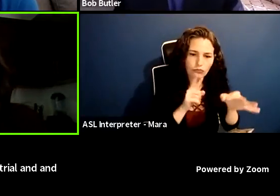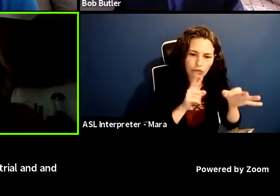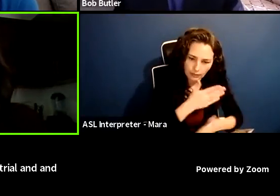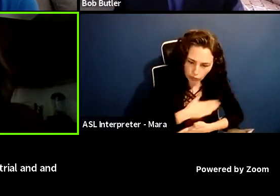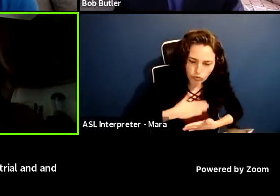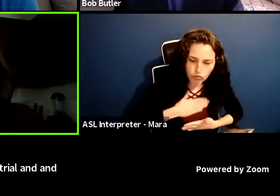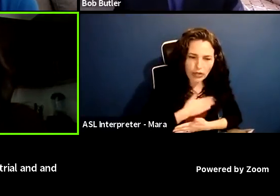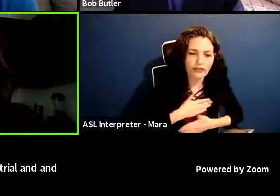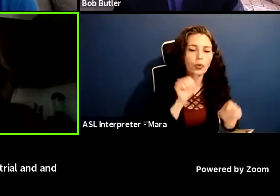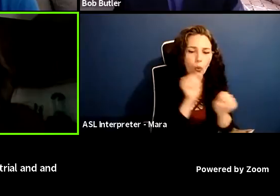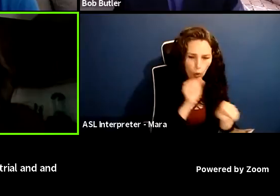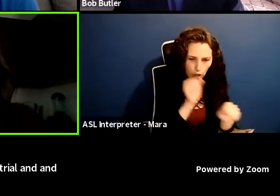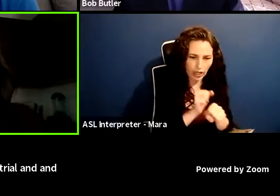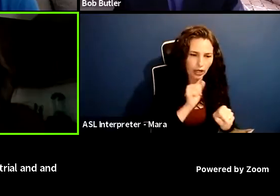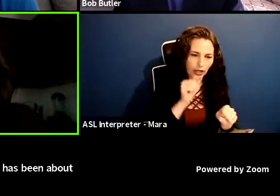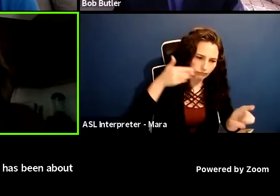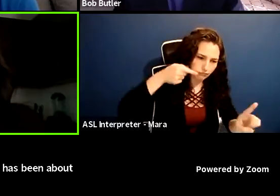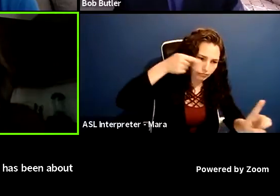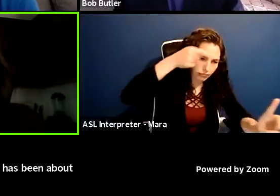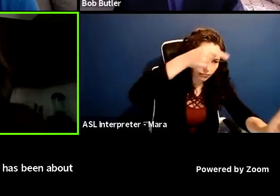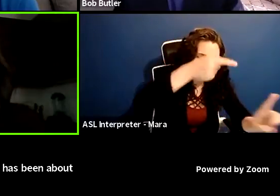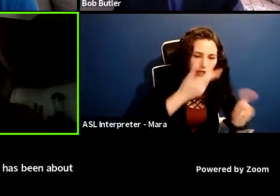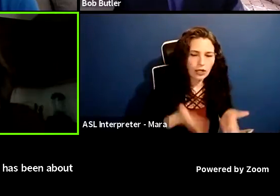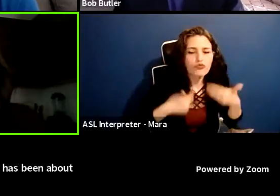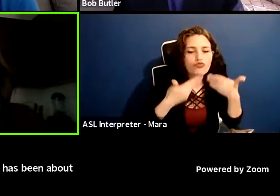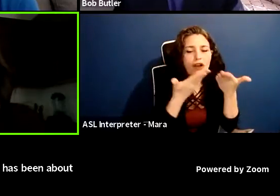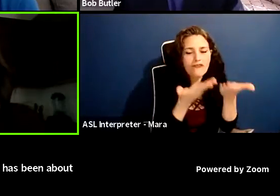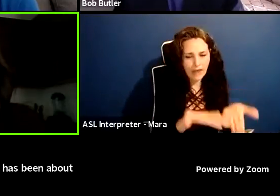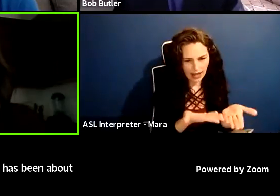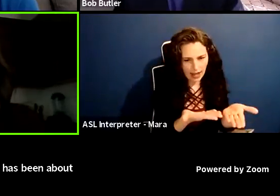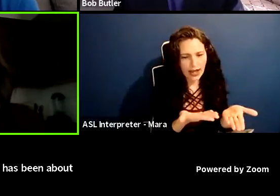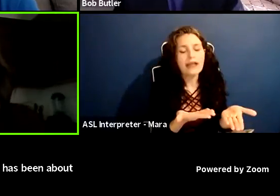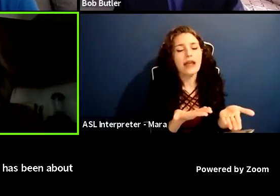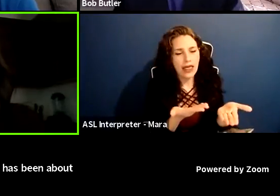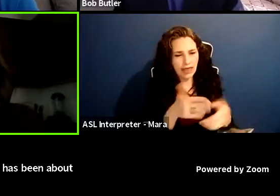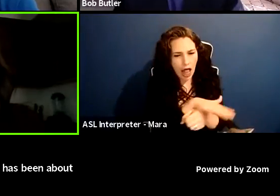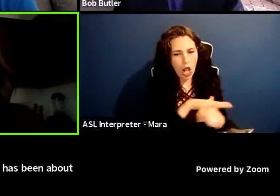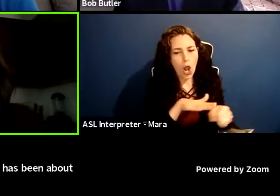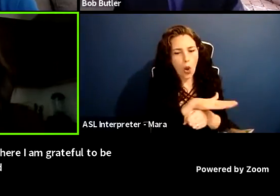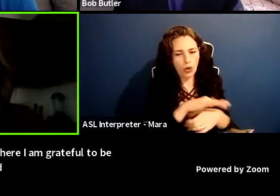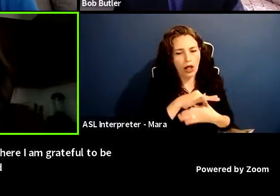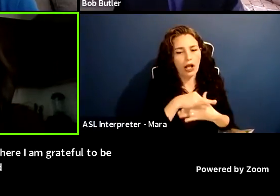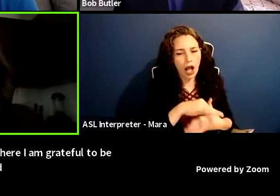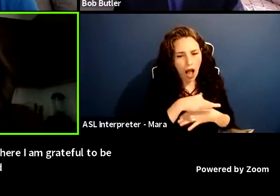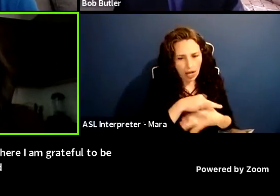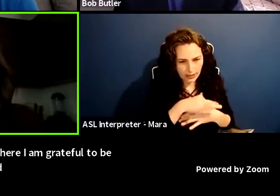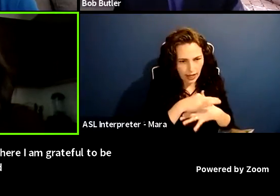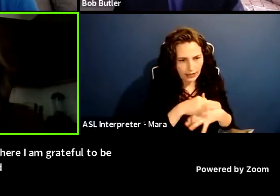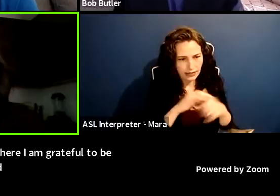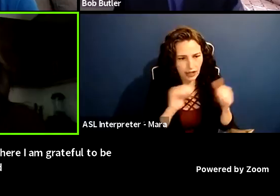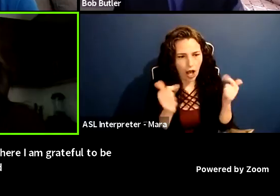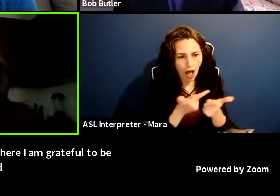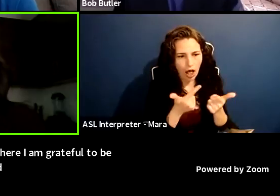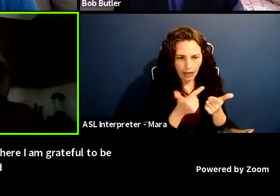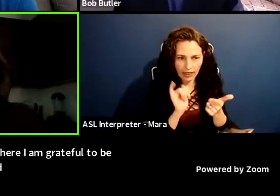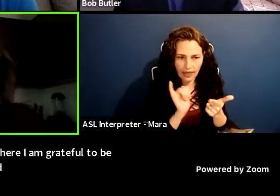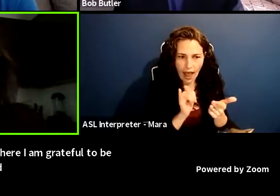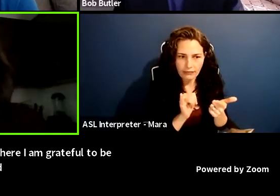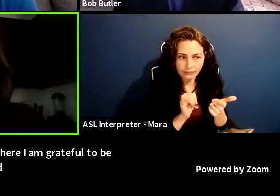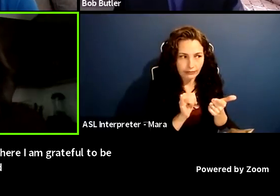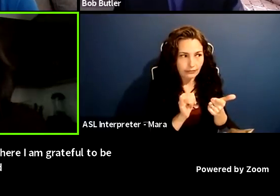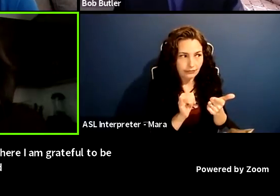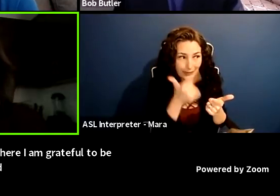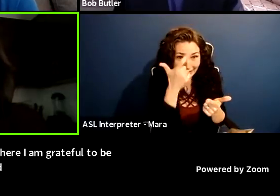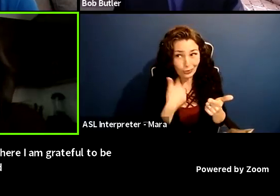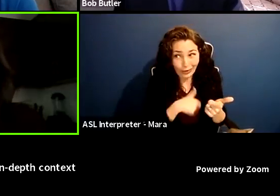working, and just trying to provide that local context and more in-depth context that we can provide, since we're the